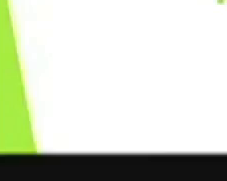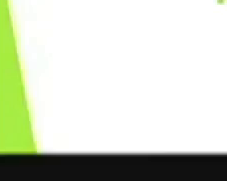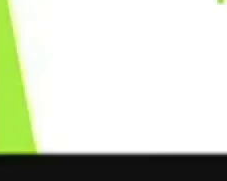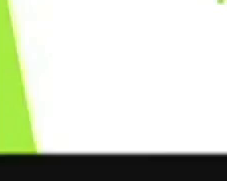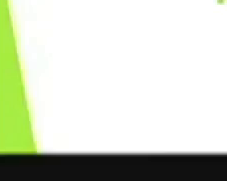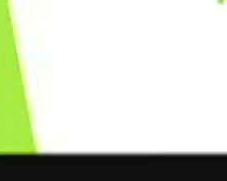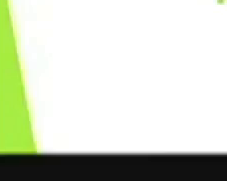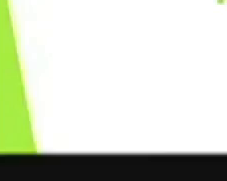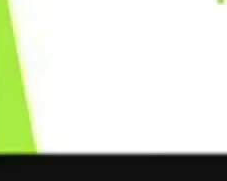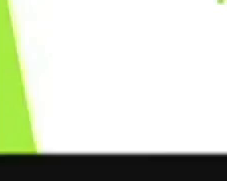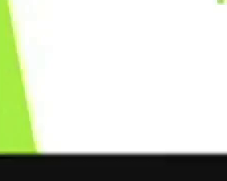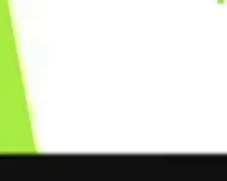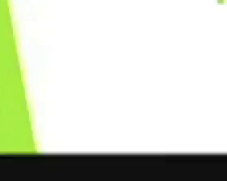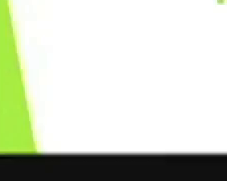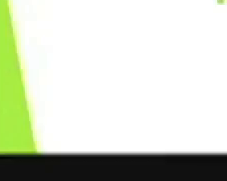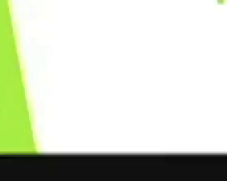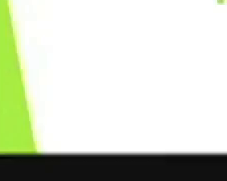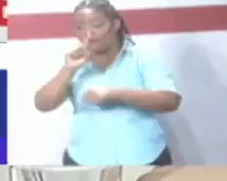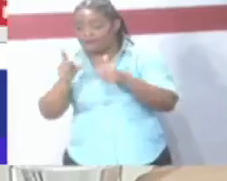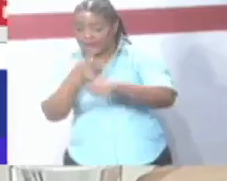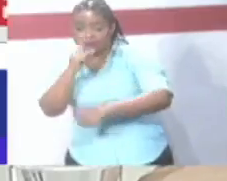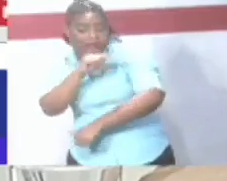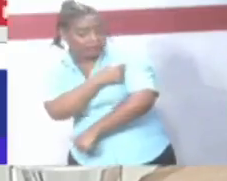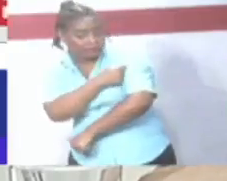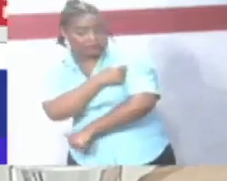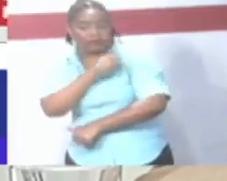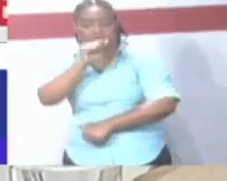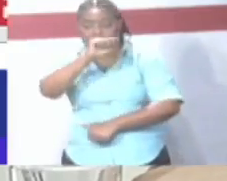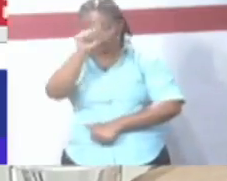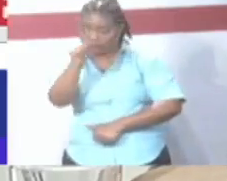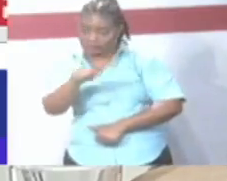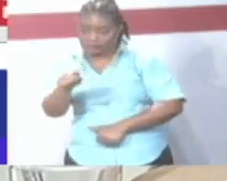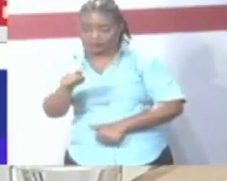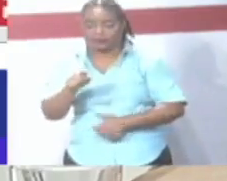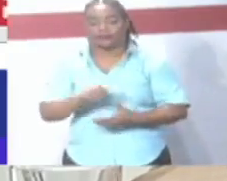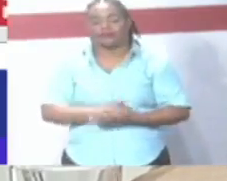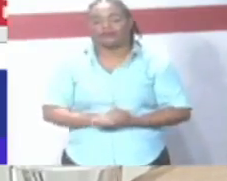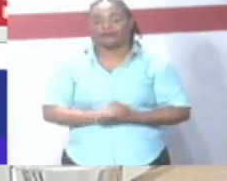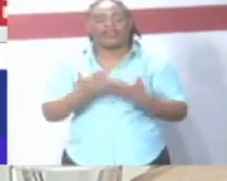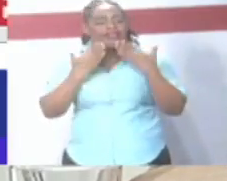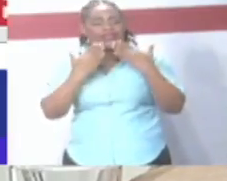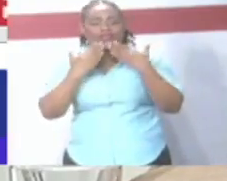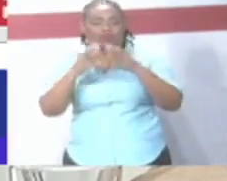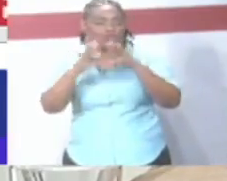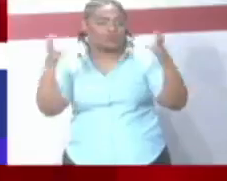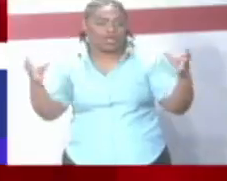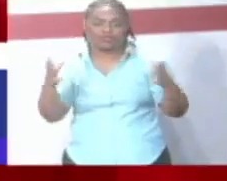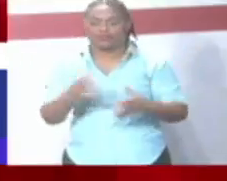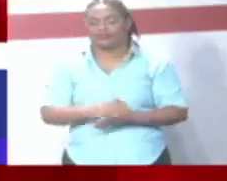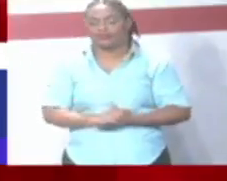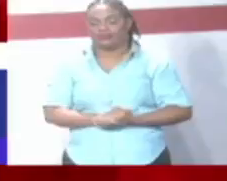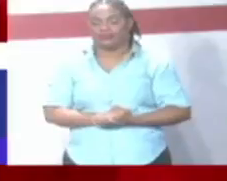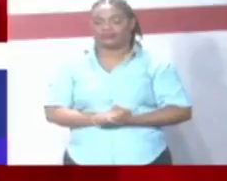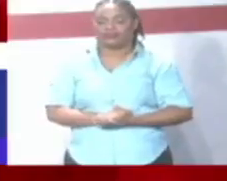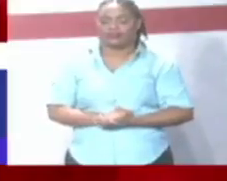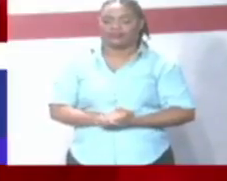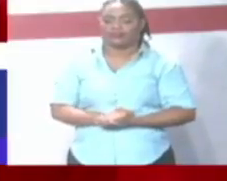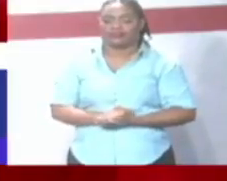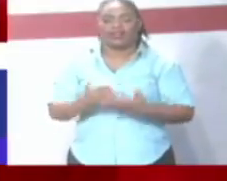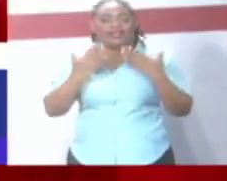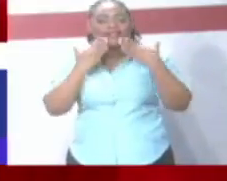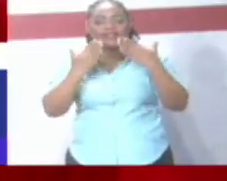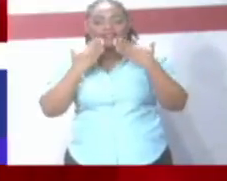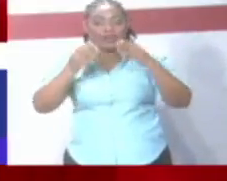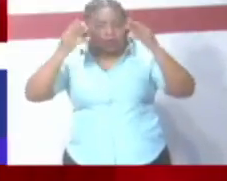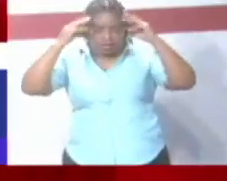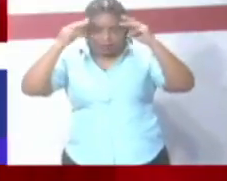vaccine update this morning. Thank you very much, Al, and we could go into questions. Yes, thank you very much, Minister. Up